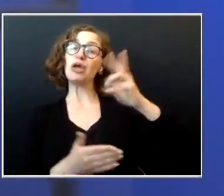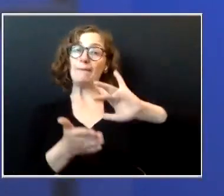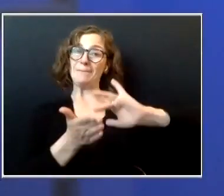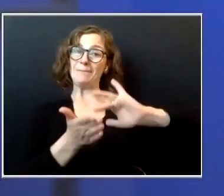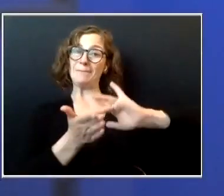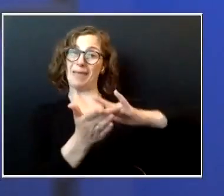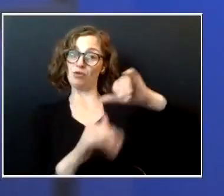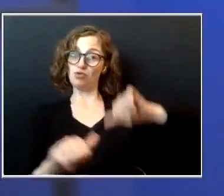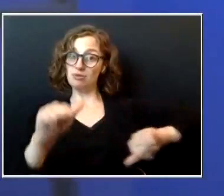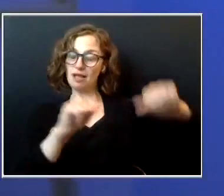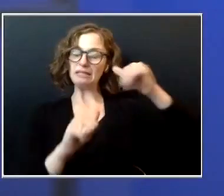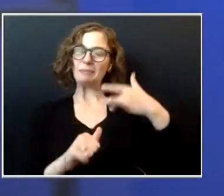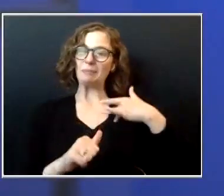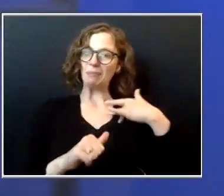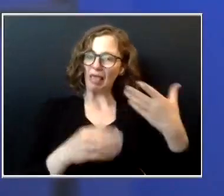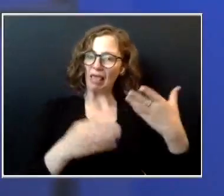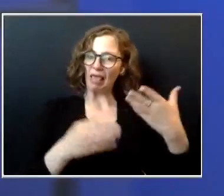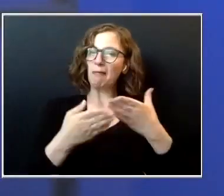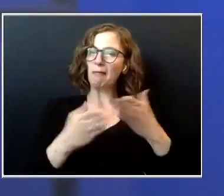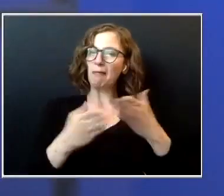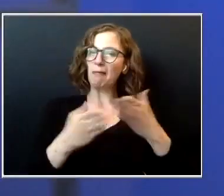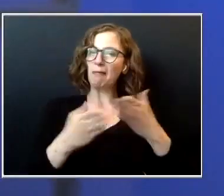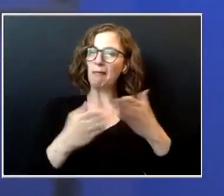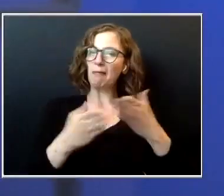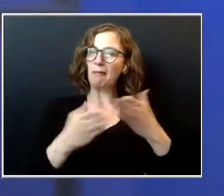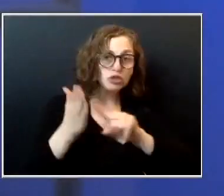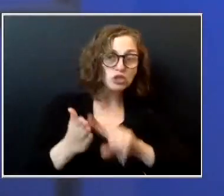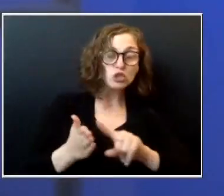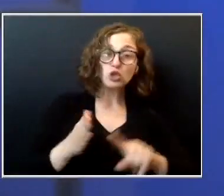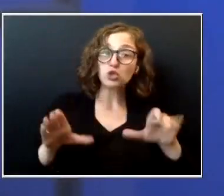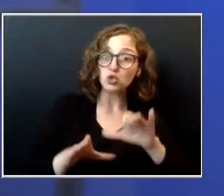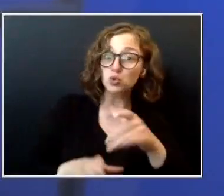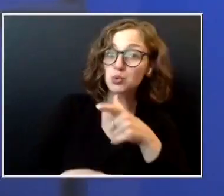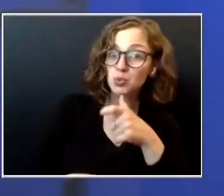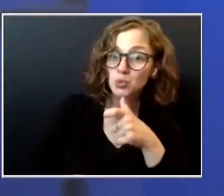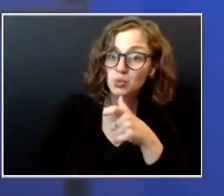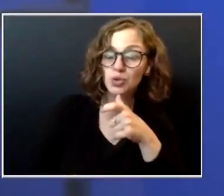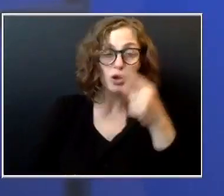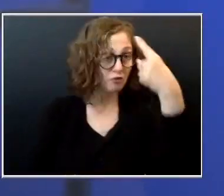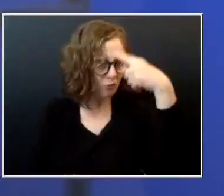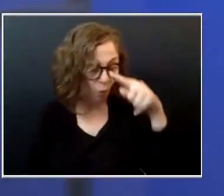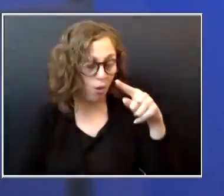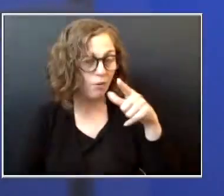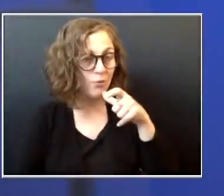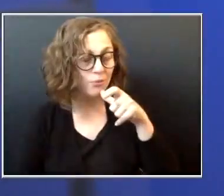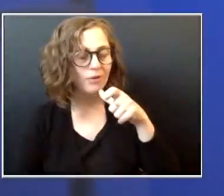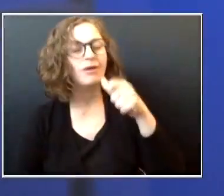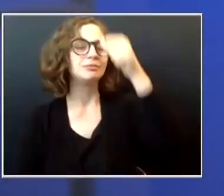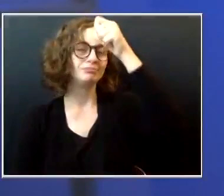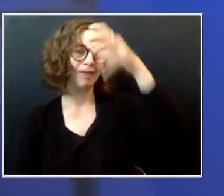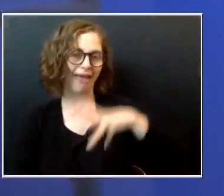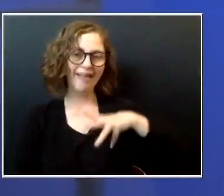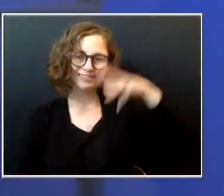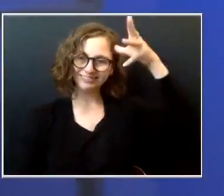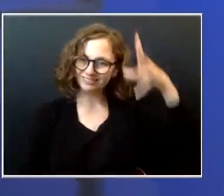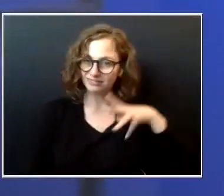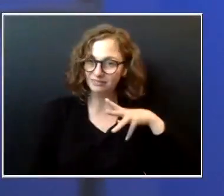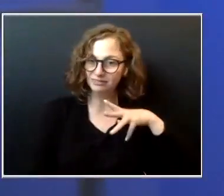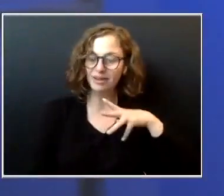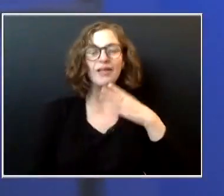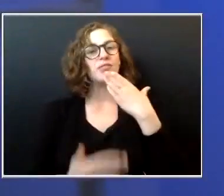most research has been done by men for men. Thankfully, though, we have come a long way in terms of acknowledging health